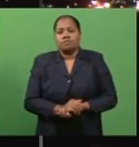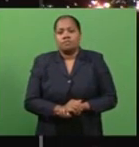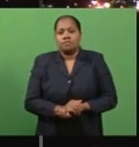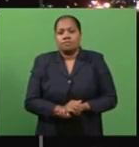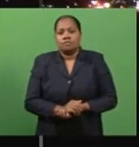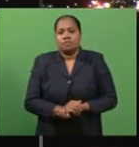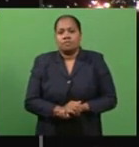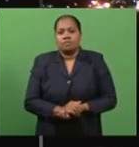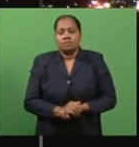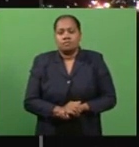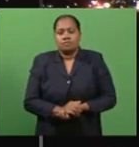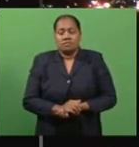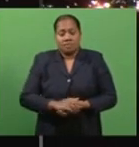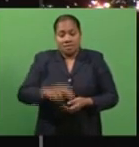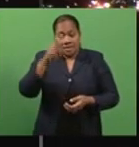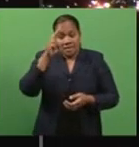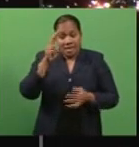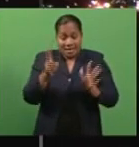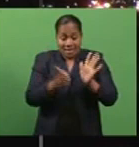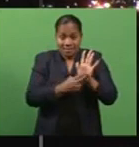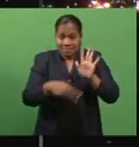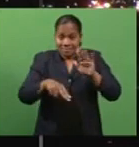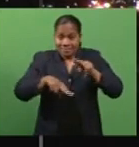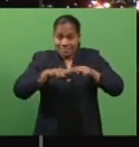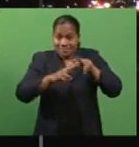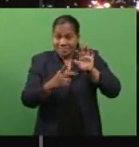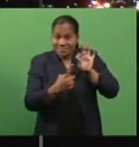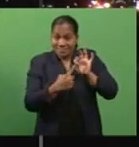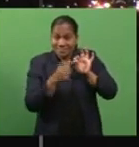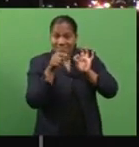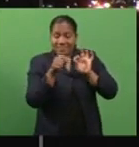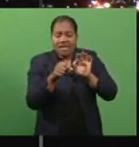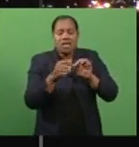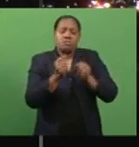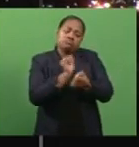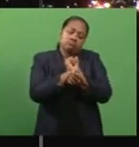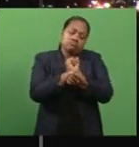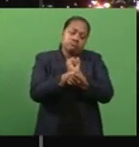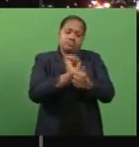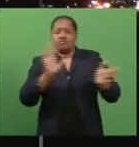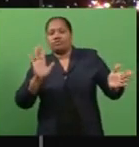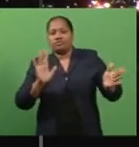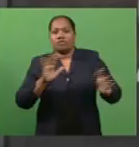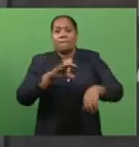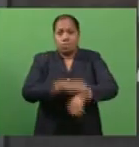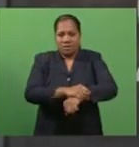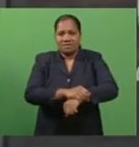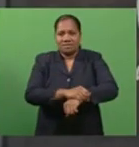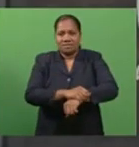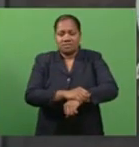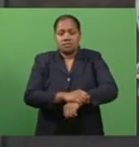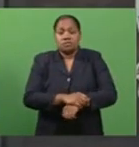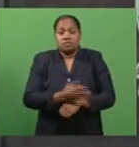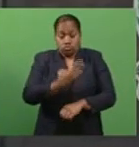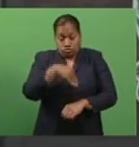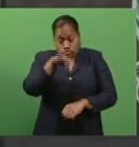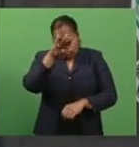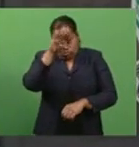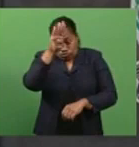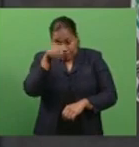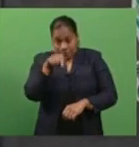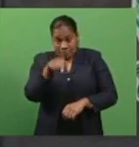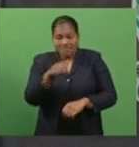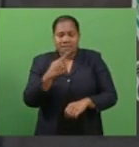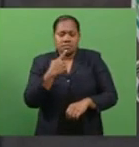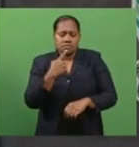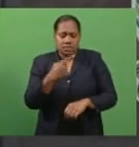National Federation Party President Beauty Kuntuandua has been released from police custody. Chief of Intelligence and Investigations